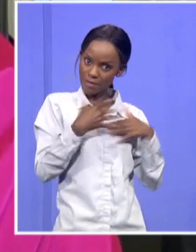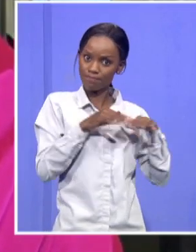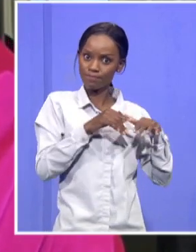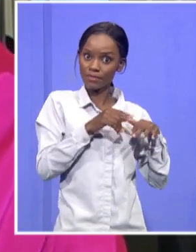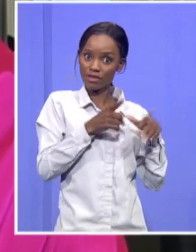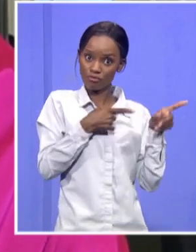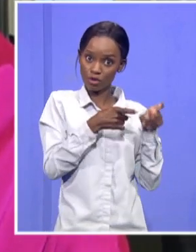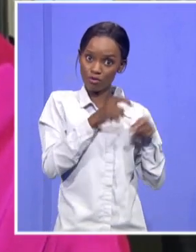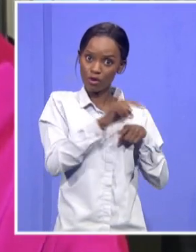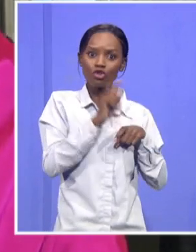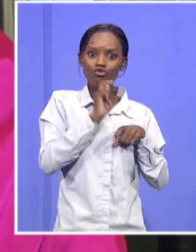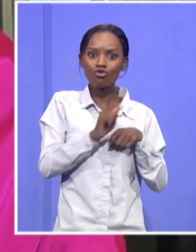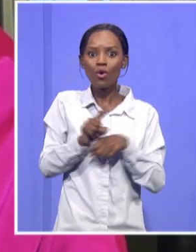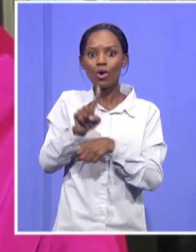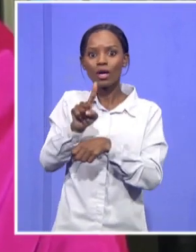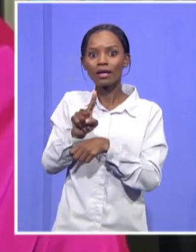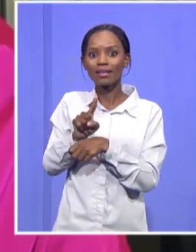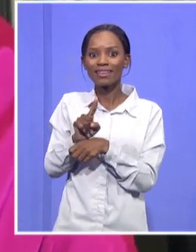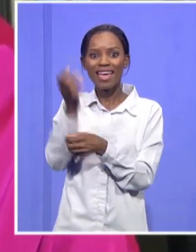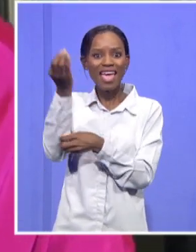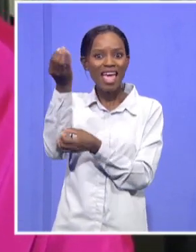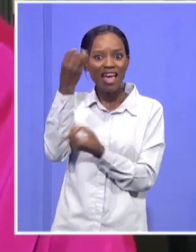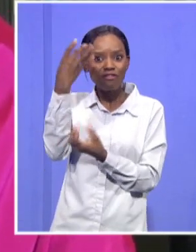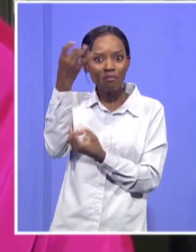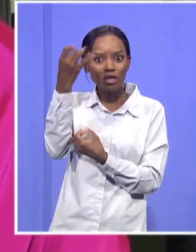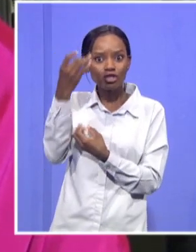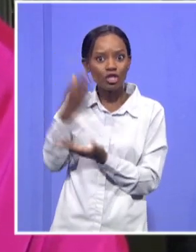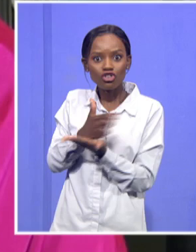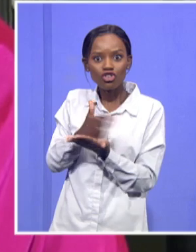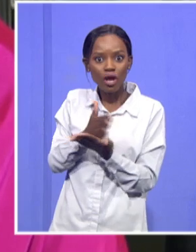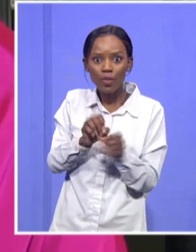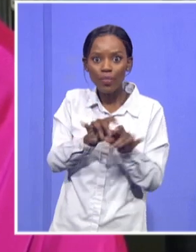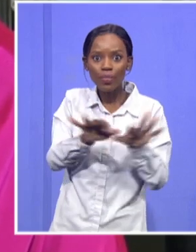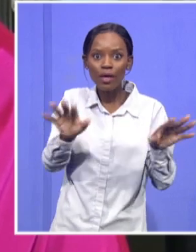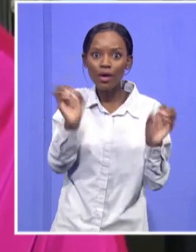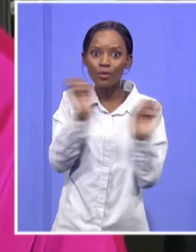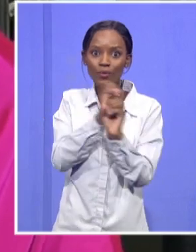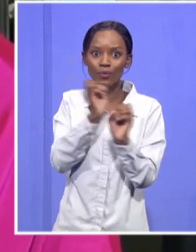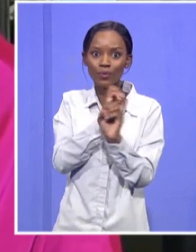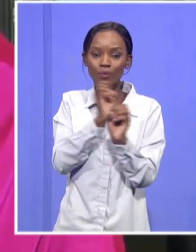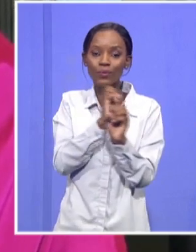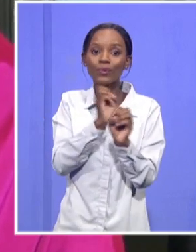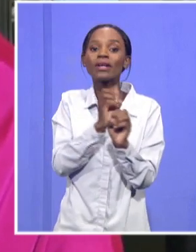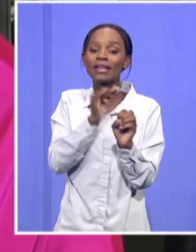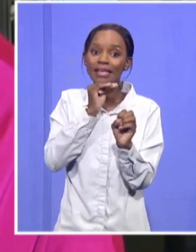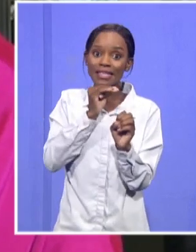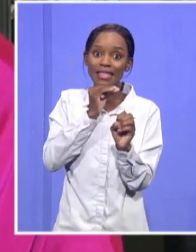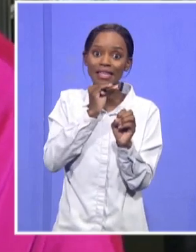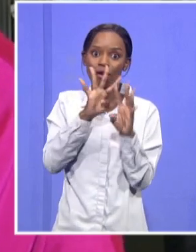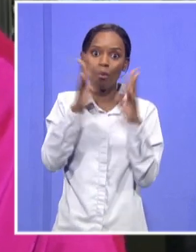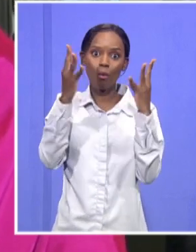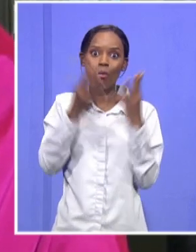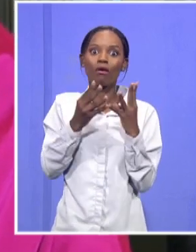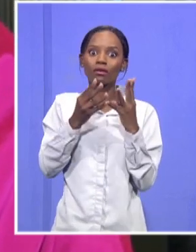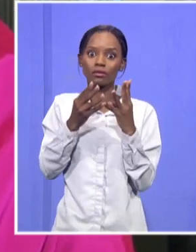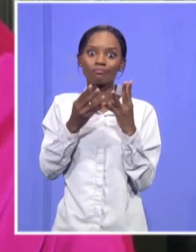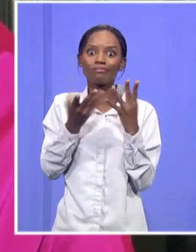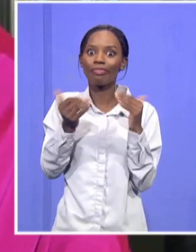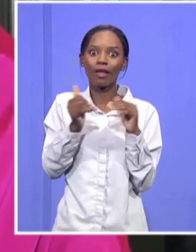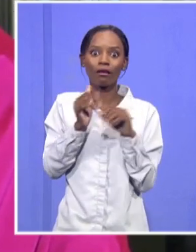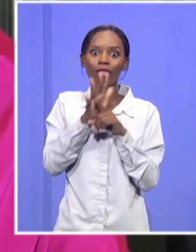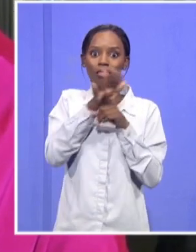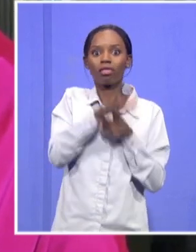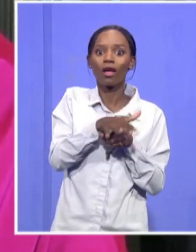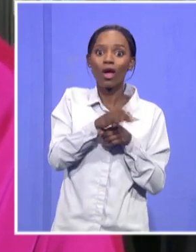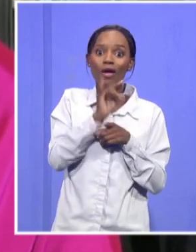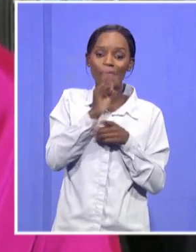not shared, if we produce algorithms that are only reproducing the biases of this world, the discrimination of this world, we are not